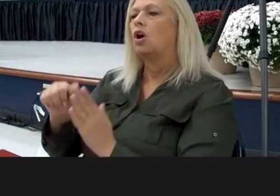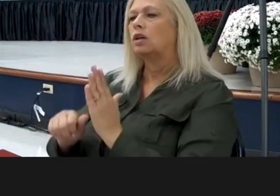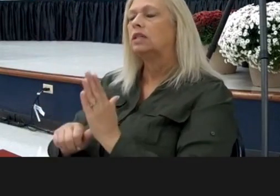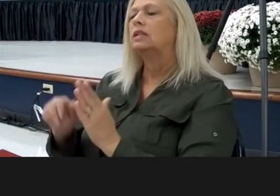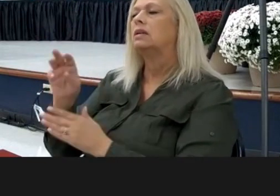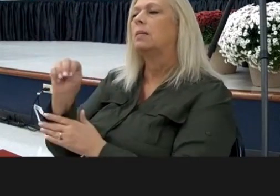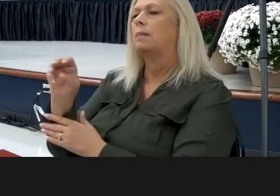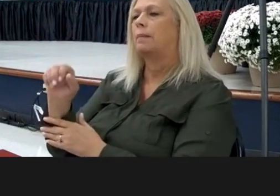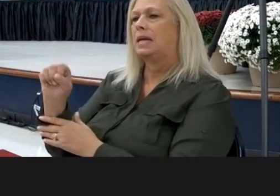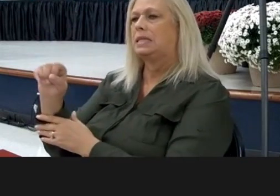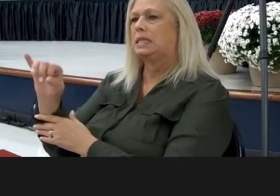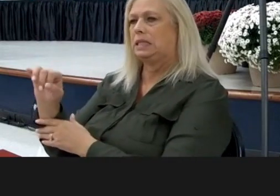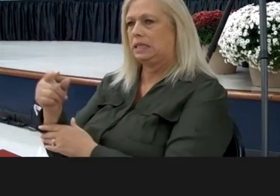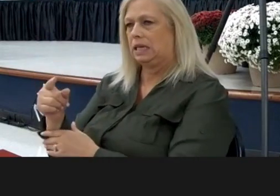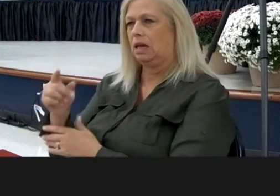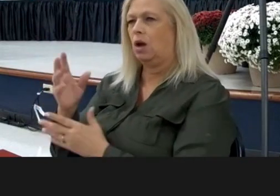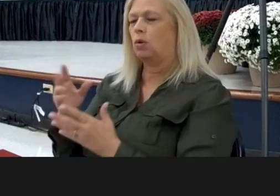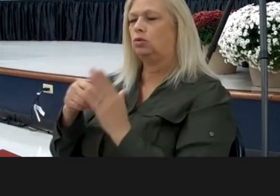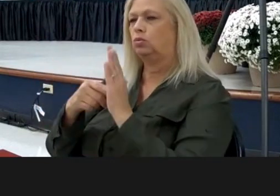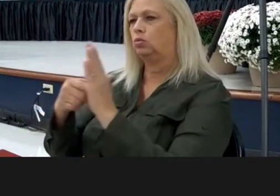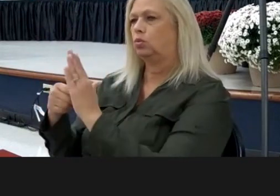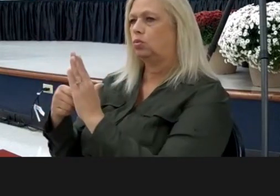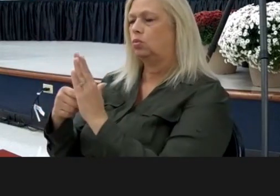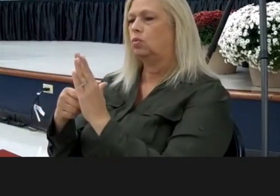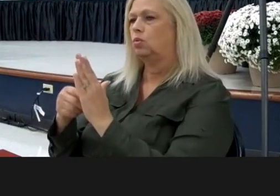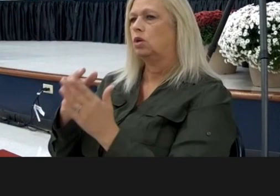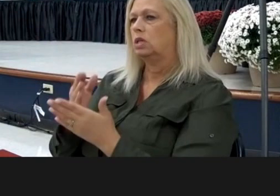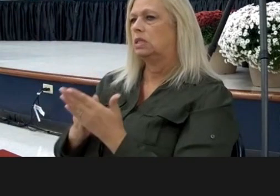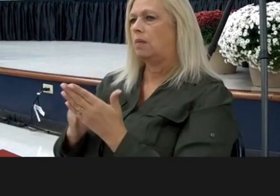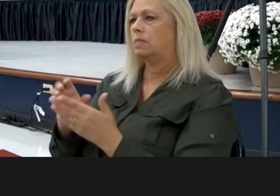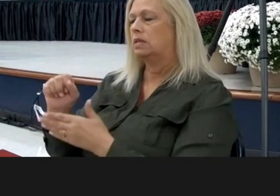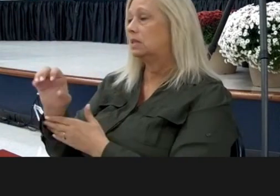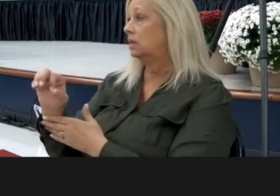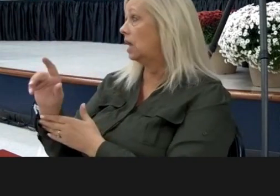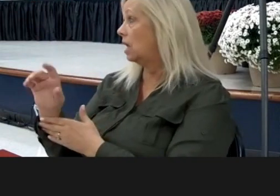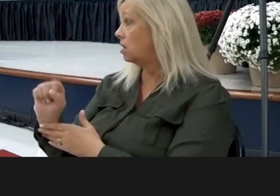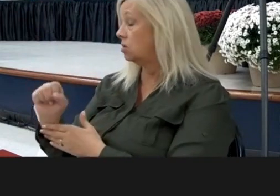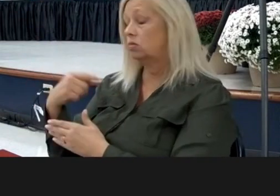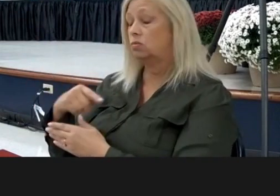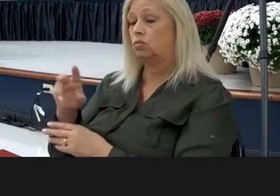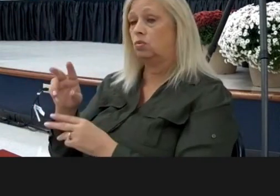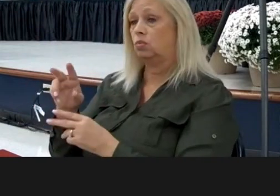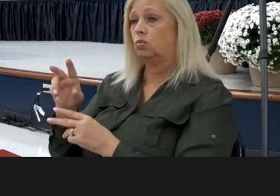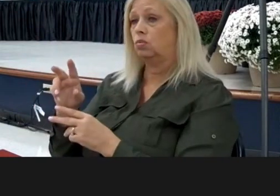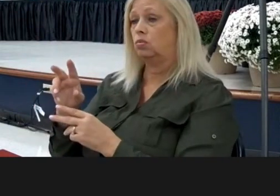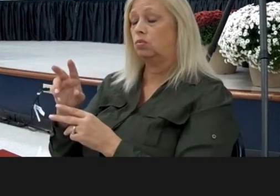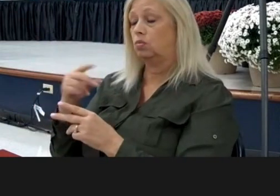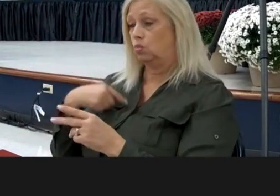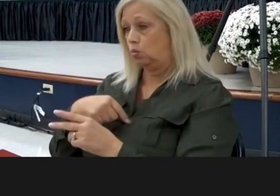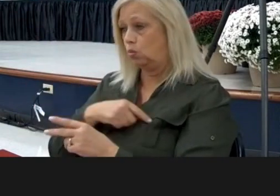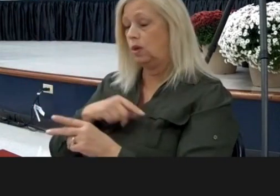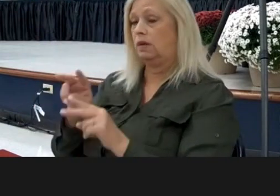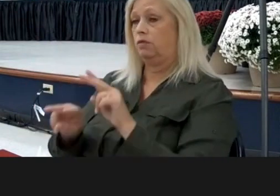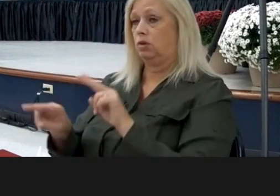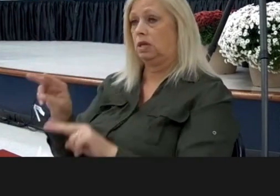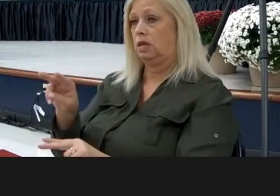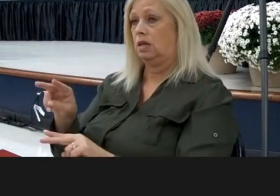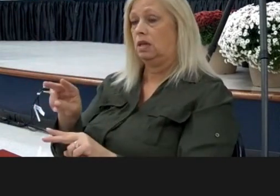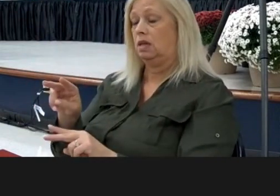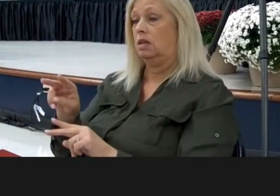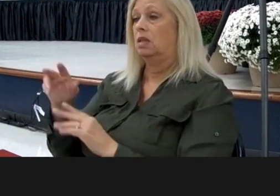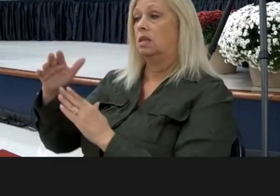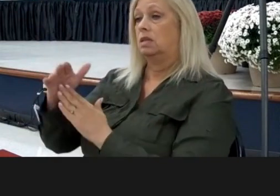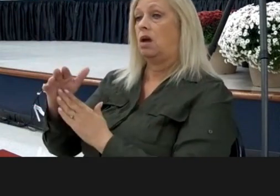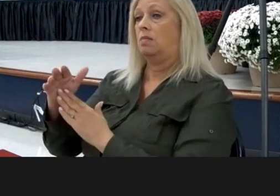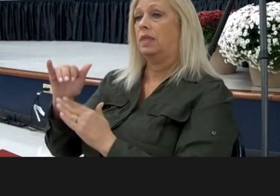here, I'm going to try to show you some of these scales we've been looking at. So this top image here shows the pavilion, which is right